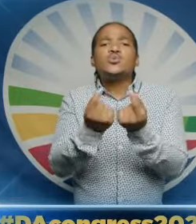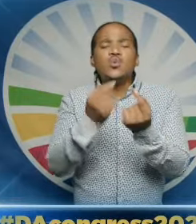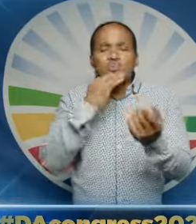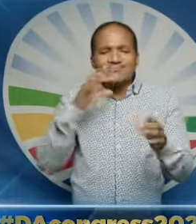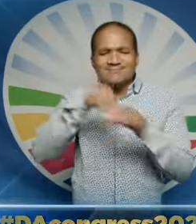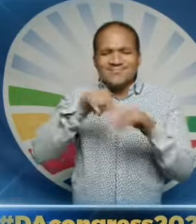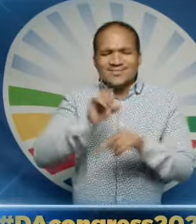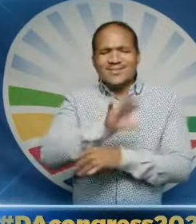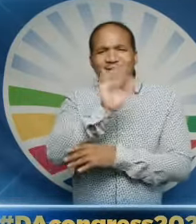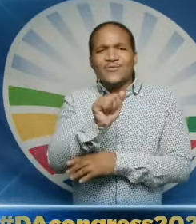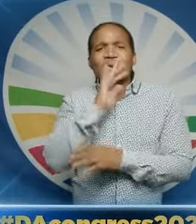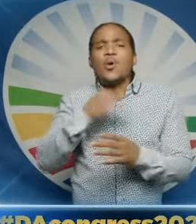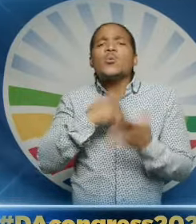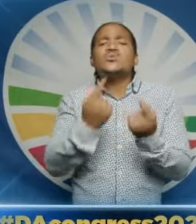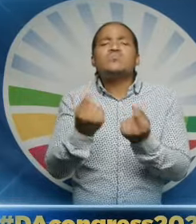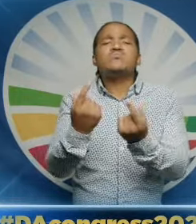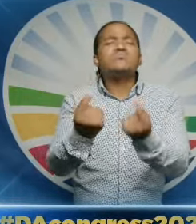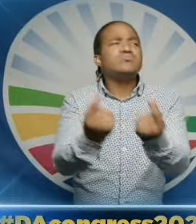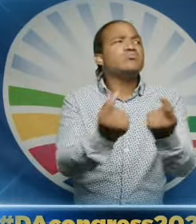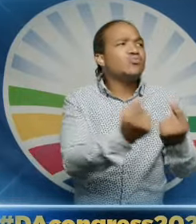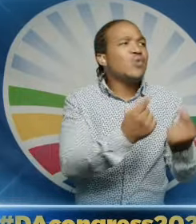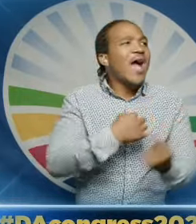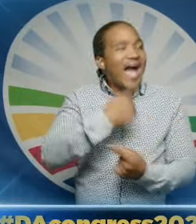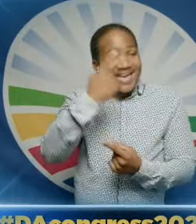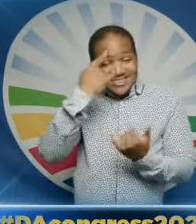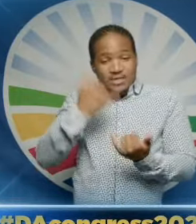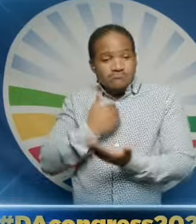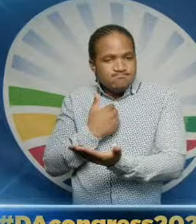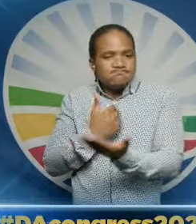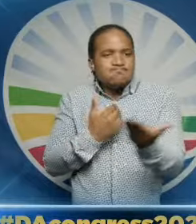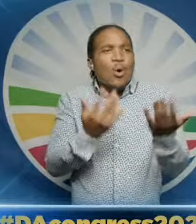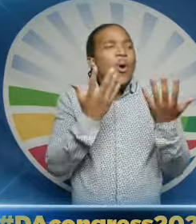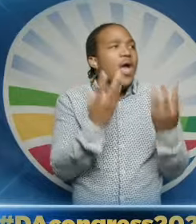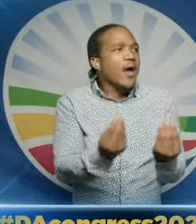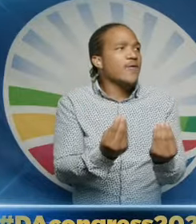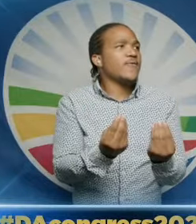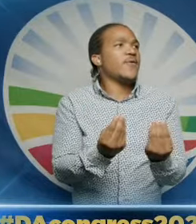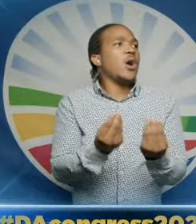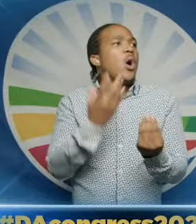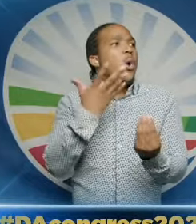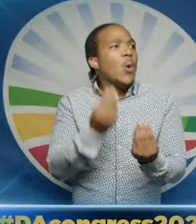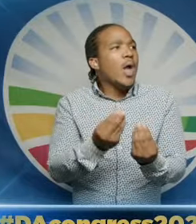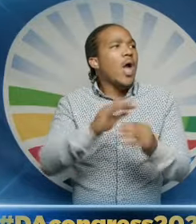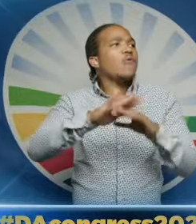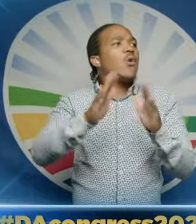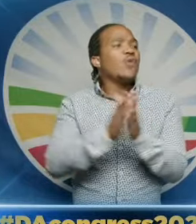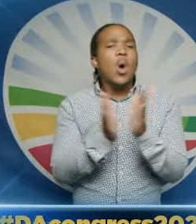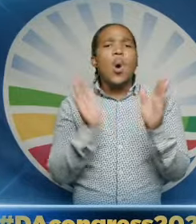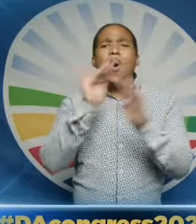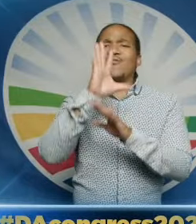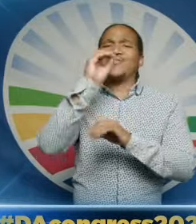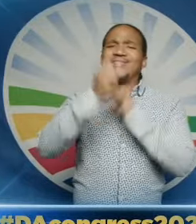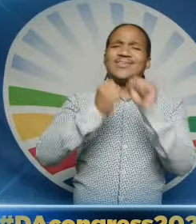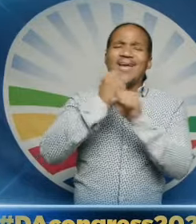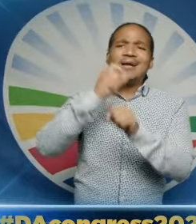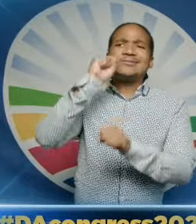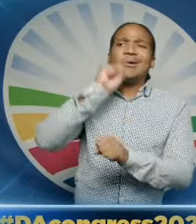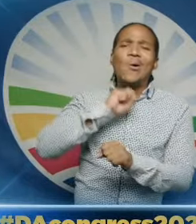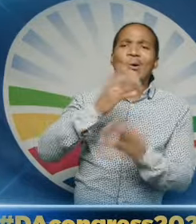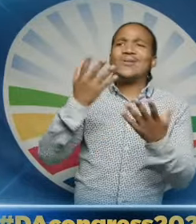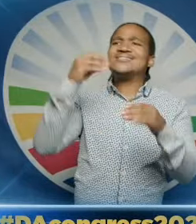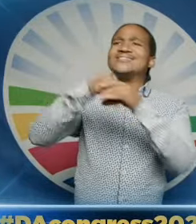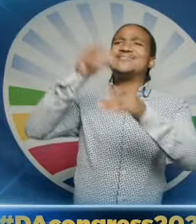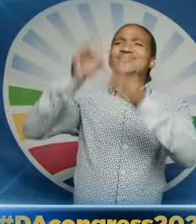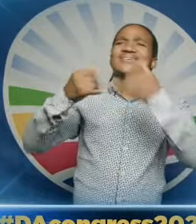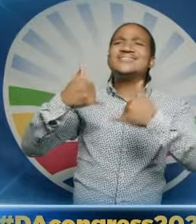South Africa, just do it. So, and I think it's here. You've got years and years, probably more than 50 years of experience in